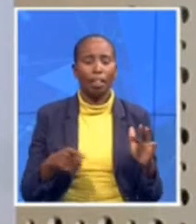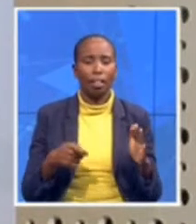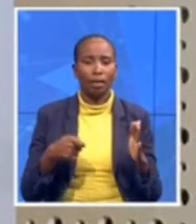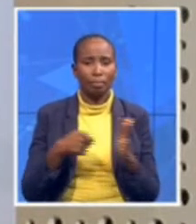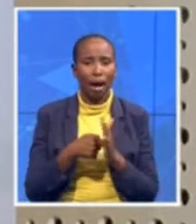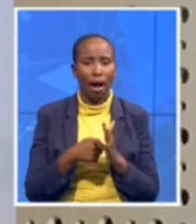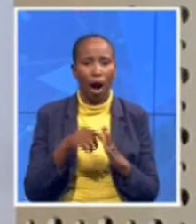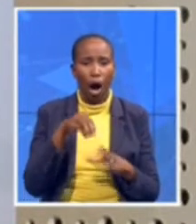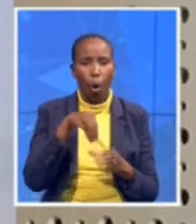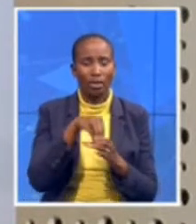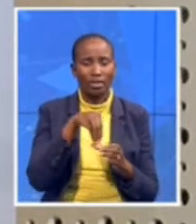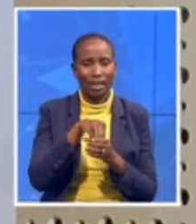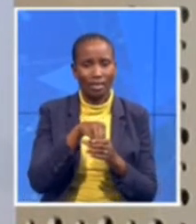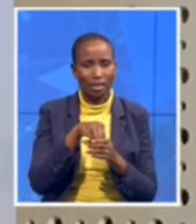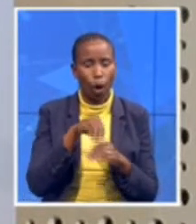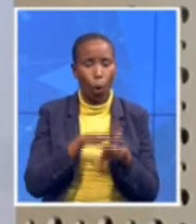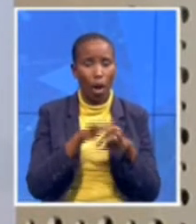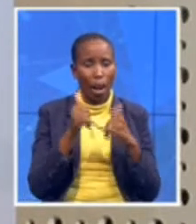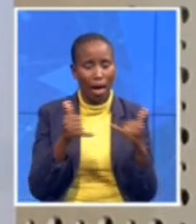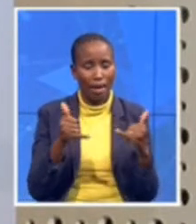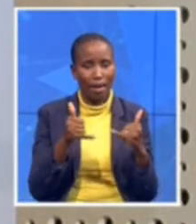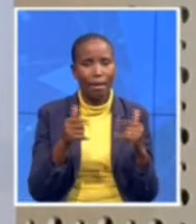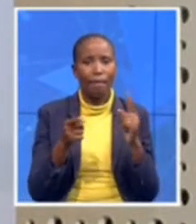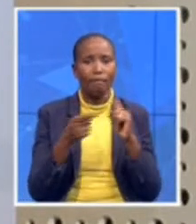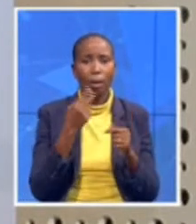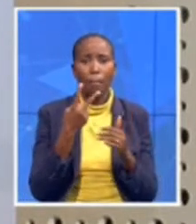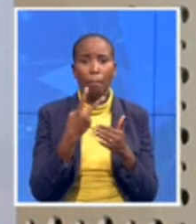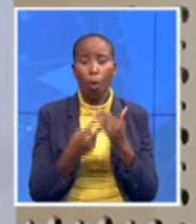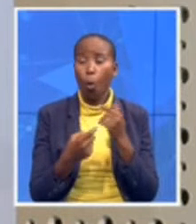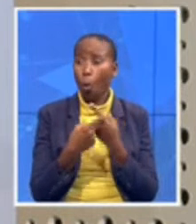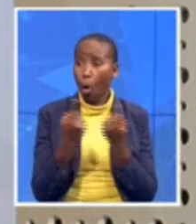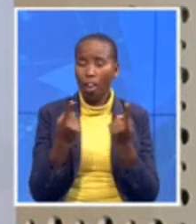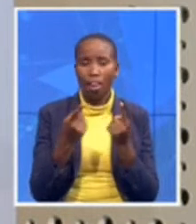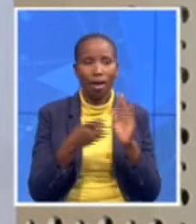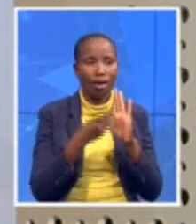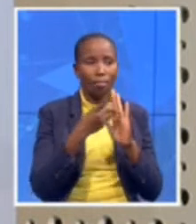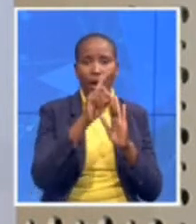developing countries, with more and more people receiving